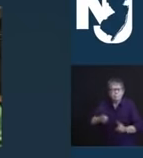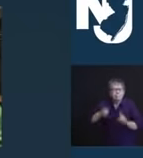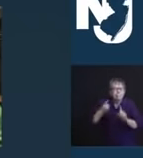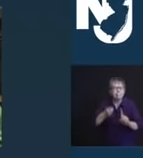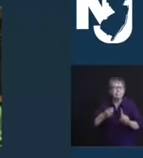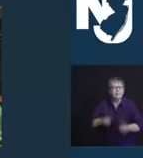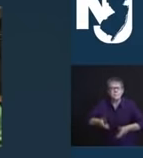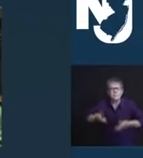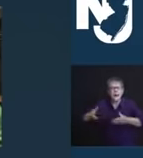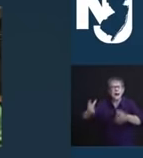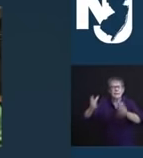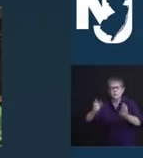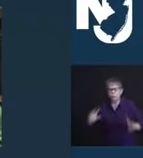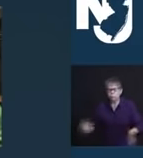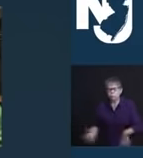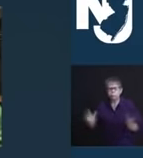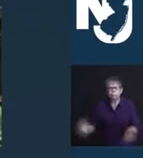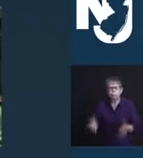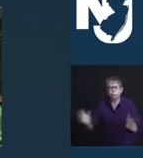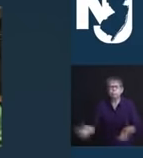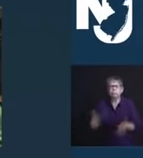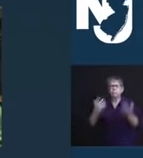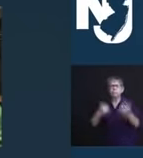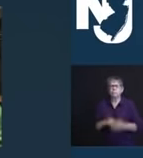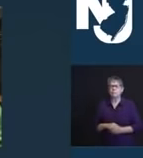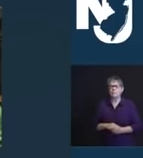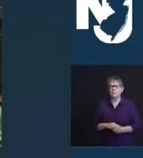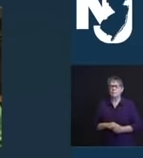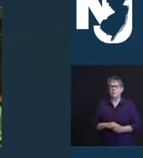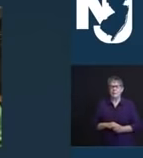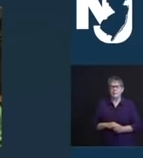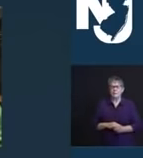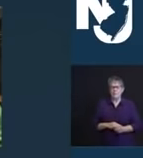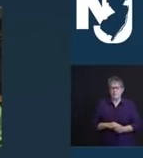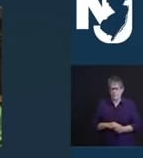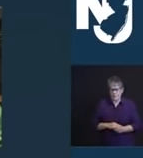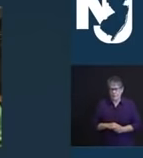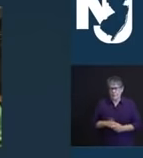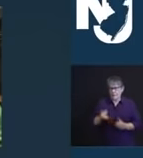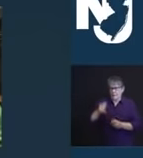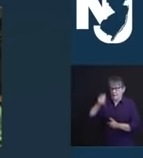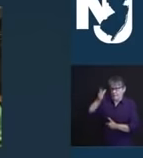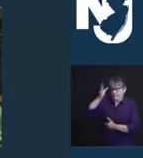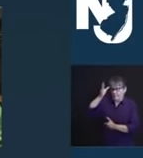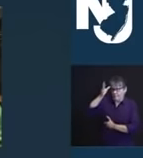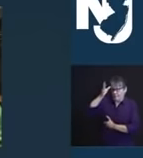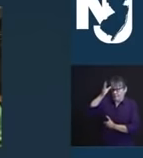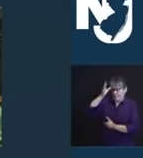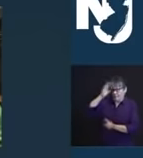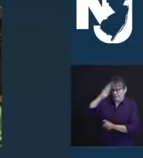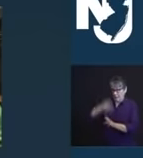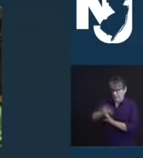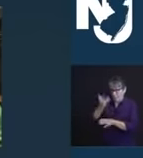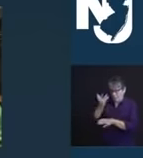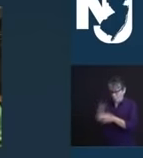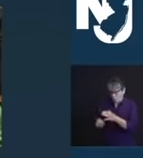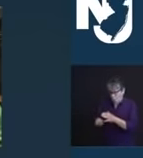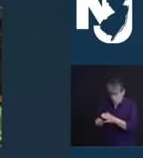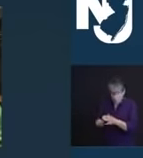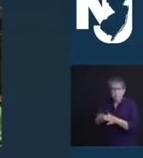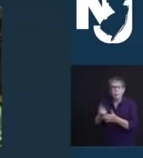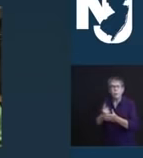1 week after Marty's passing, the Derer family suffered a second heartbreak with the passing of Jerry on the